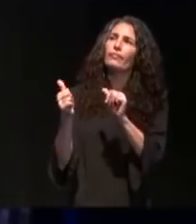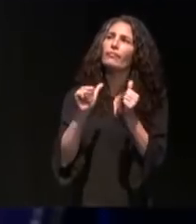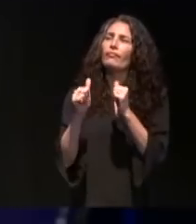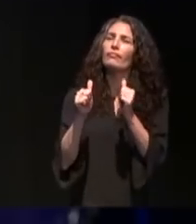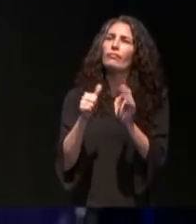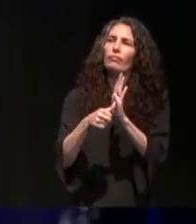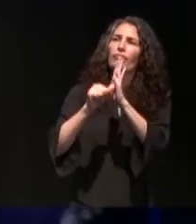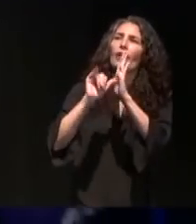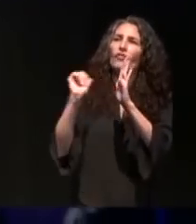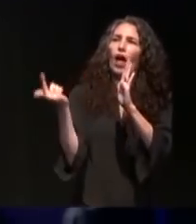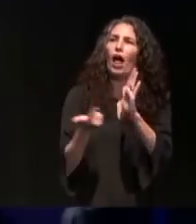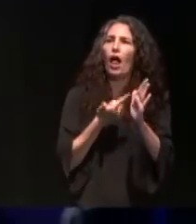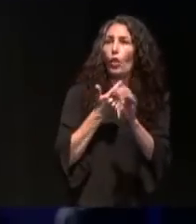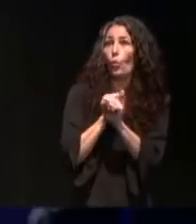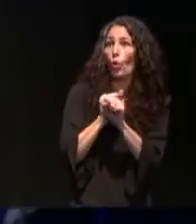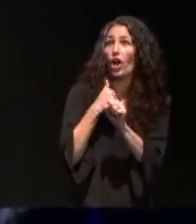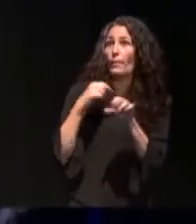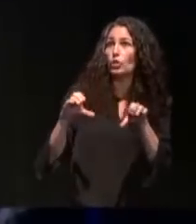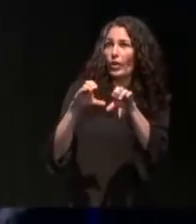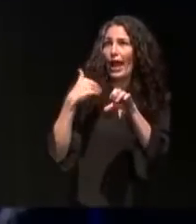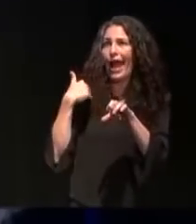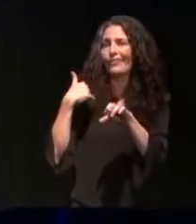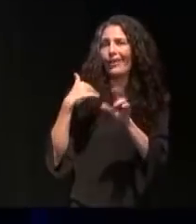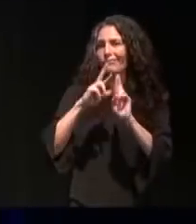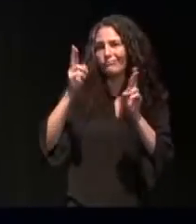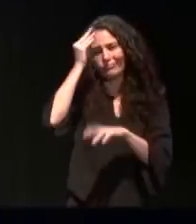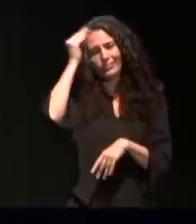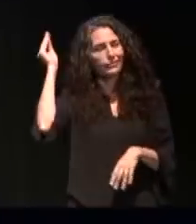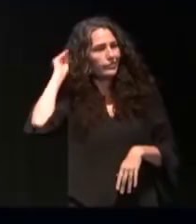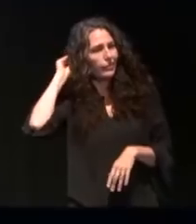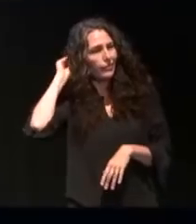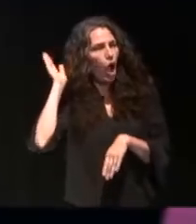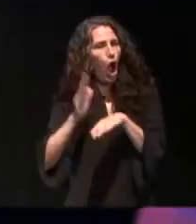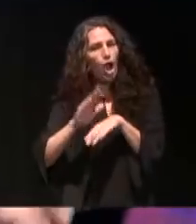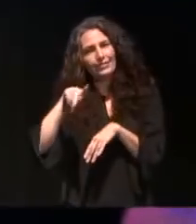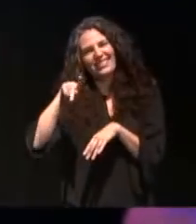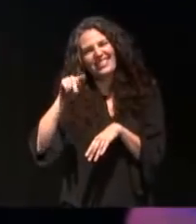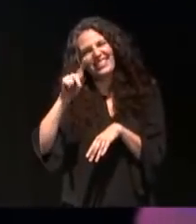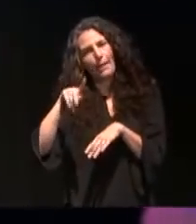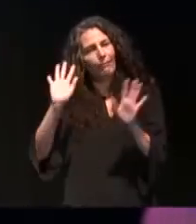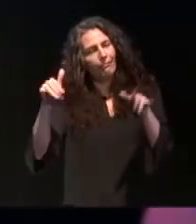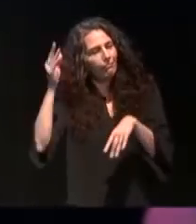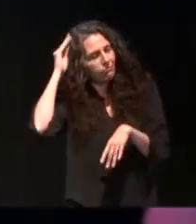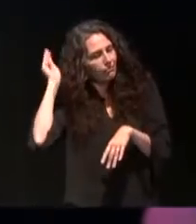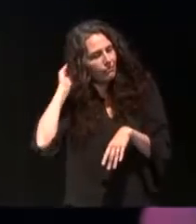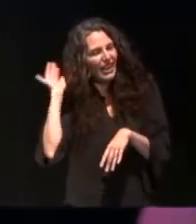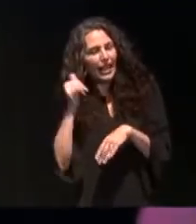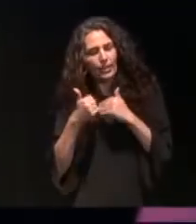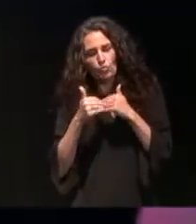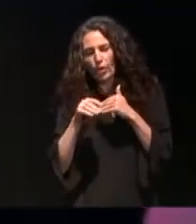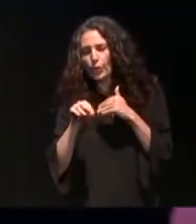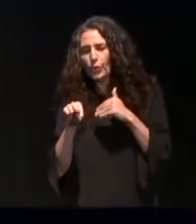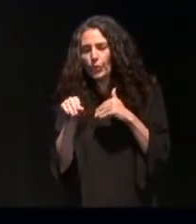I would be doing. I have that on tap. I have a number of them on tap, like breadcrumbs along the way, letting me know, even though I couldn't see